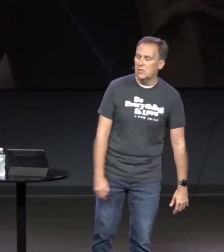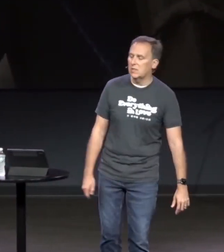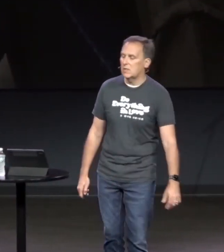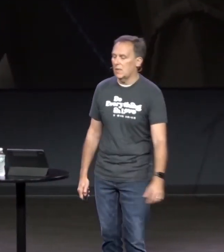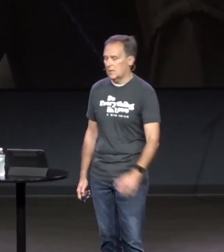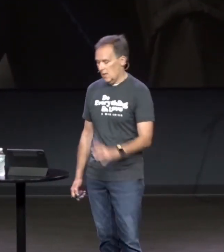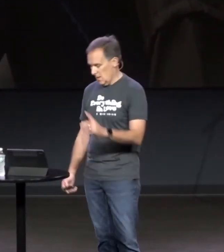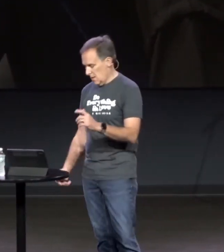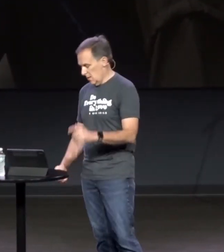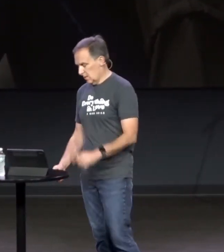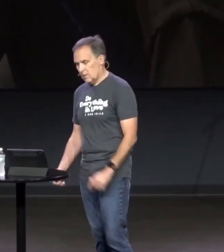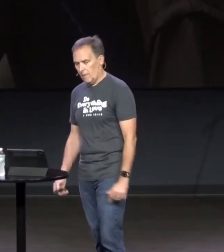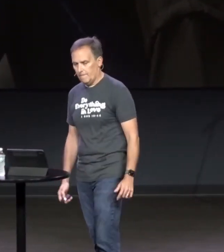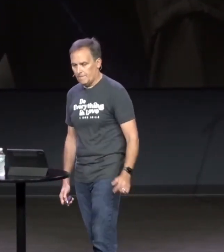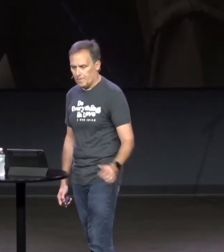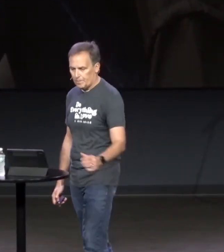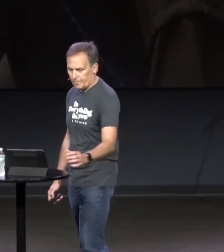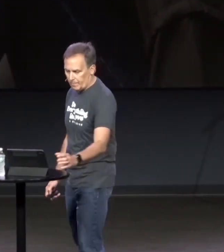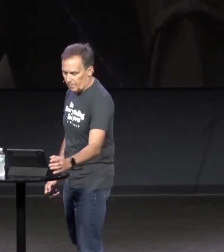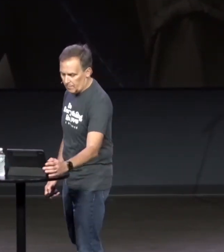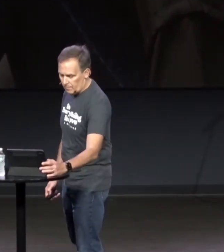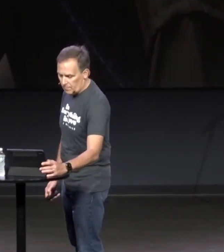that Jesus says. So,